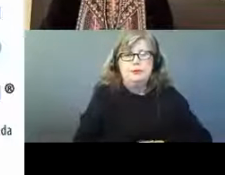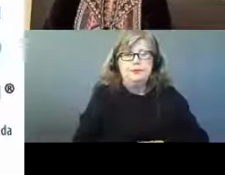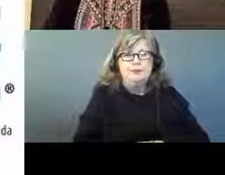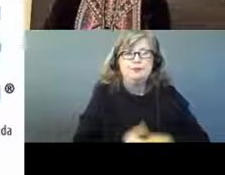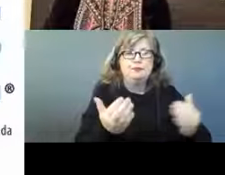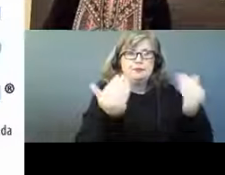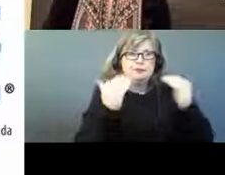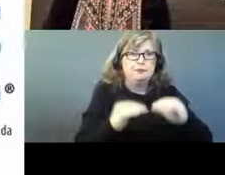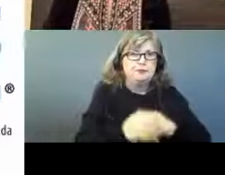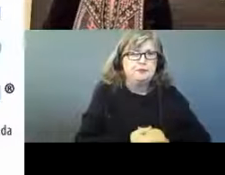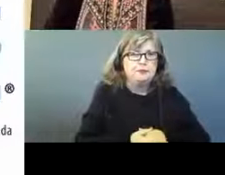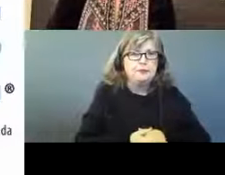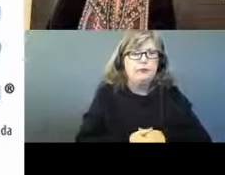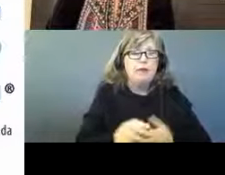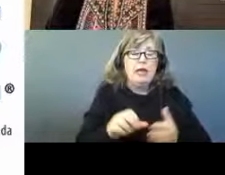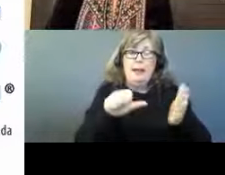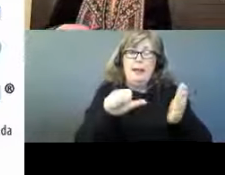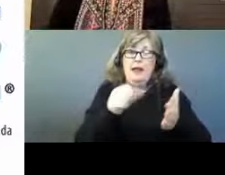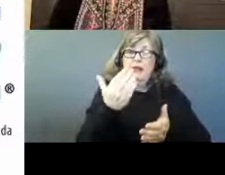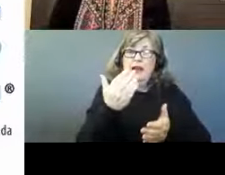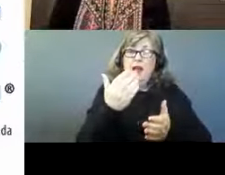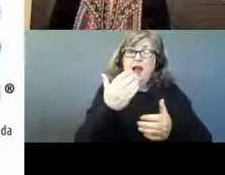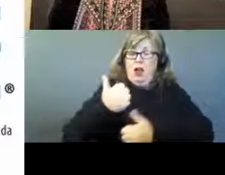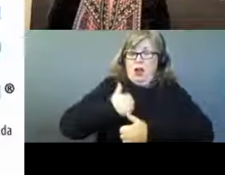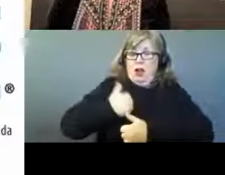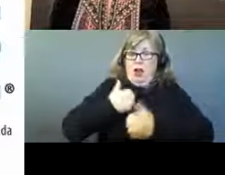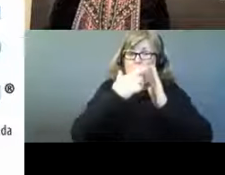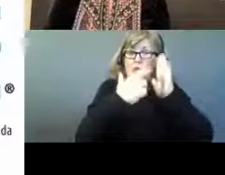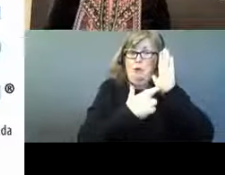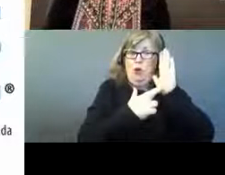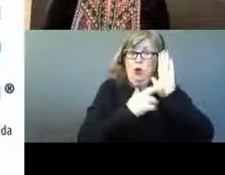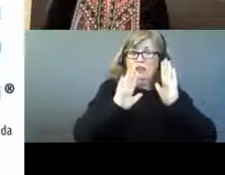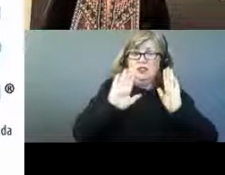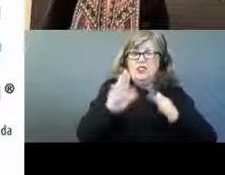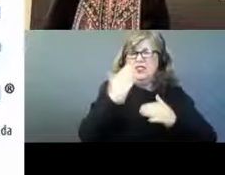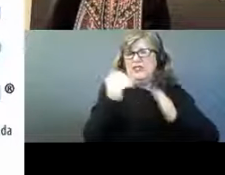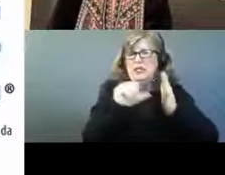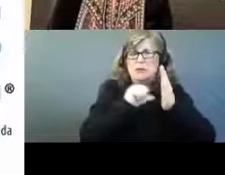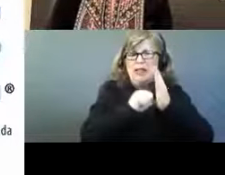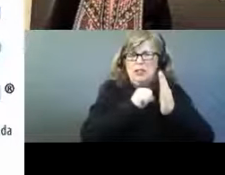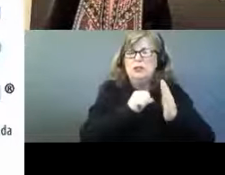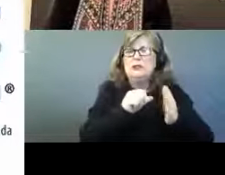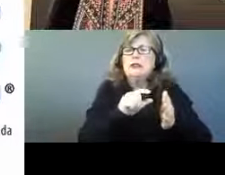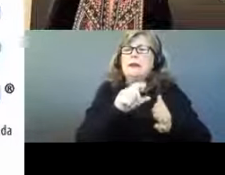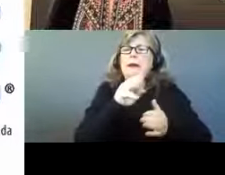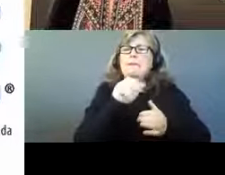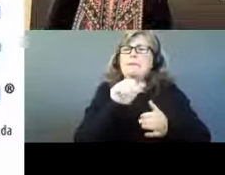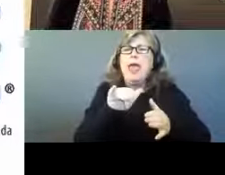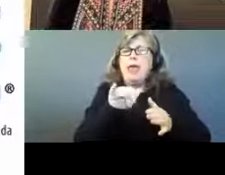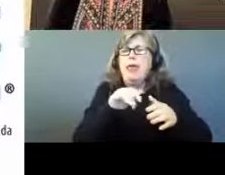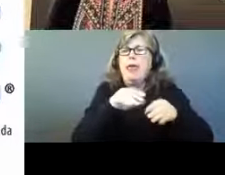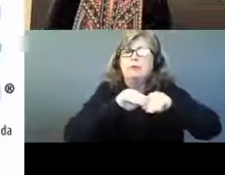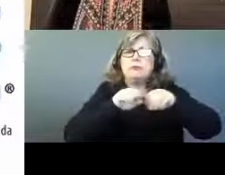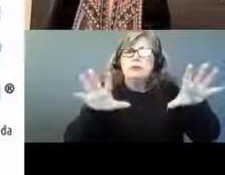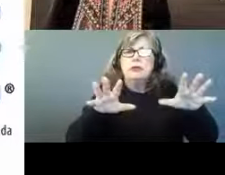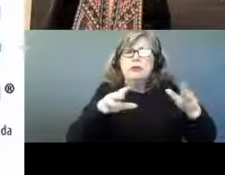The 15-page report of the Canadian Armed Forces Joint Task Force, which came out at the end of May and is quite literally hard to